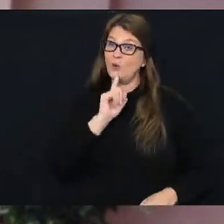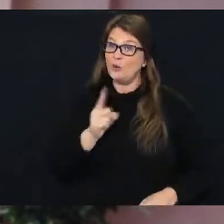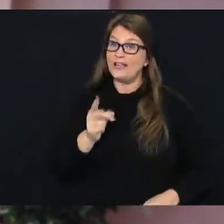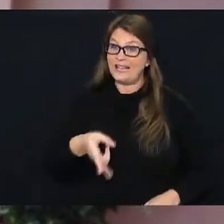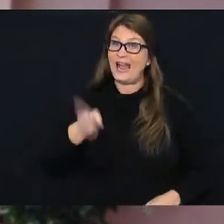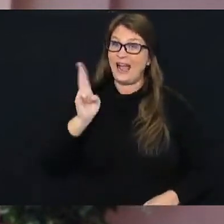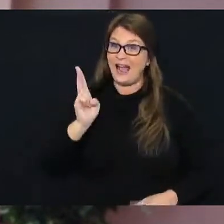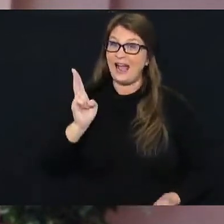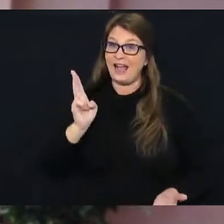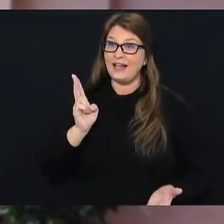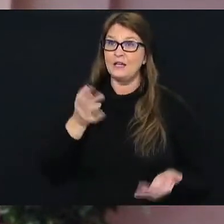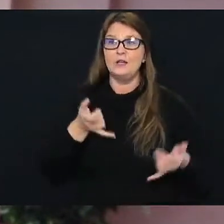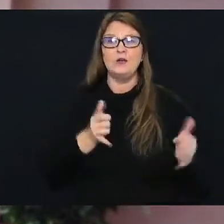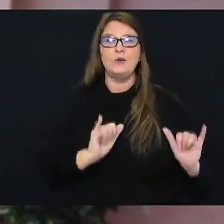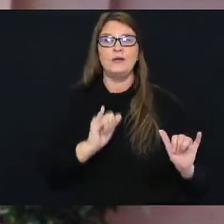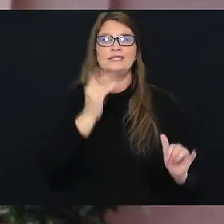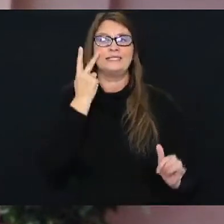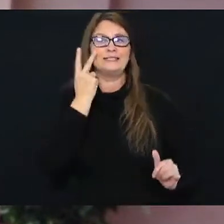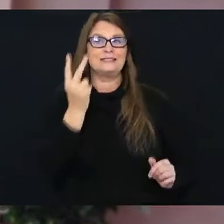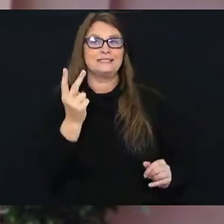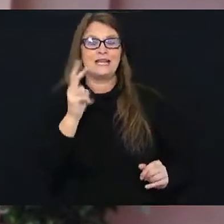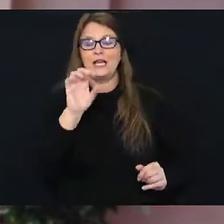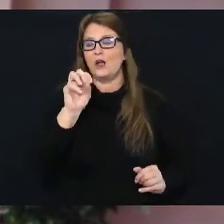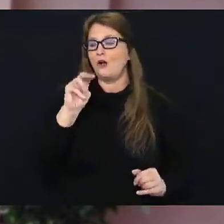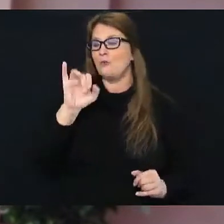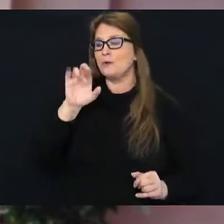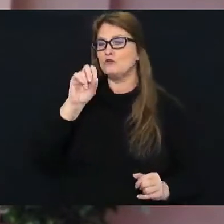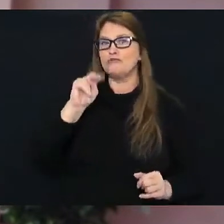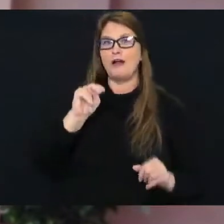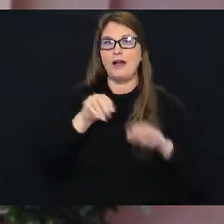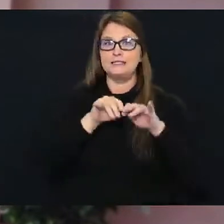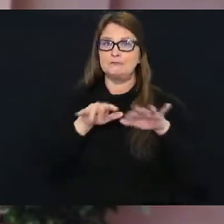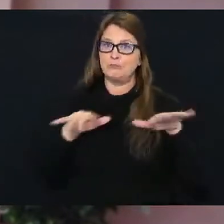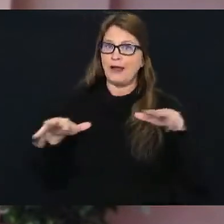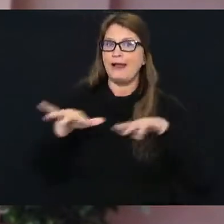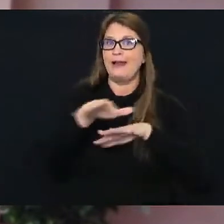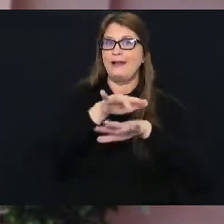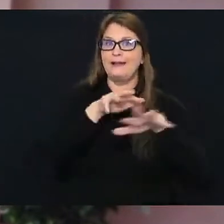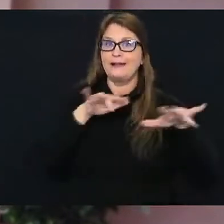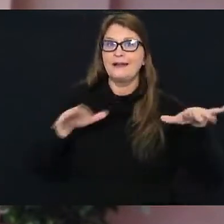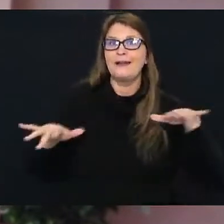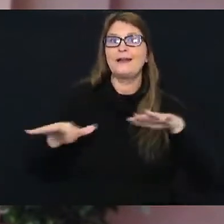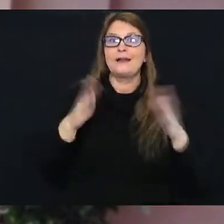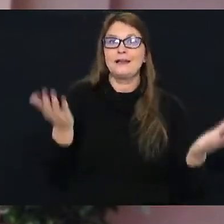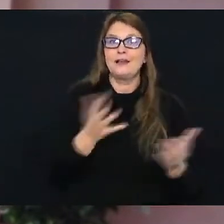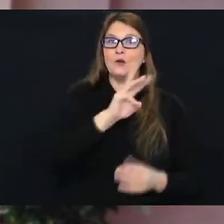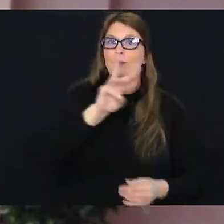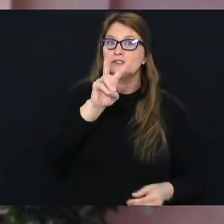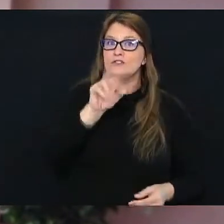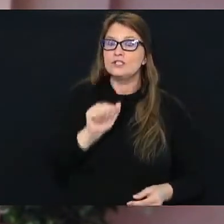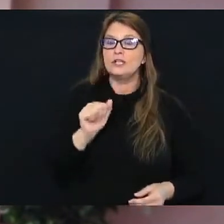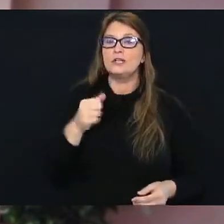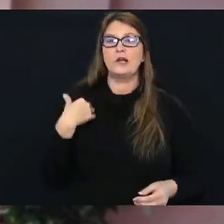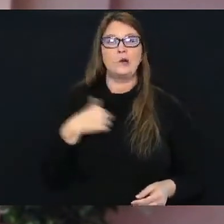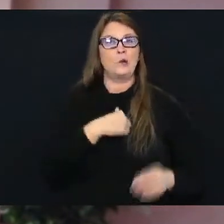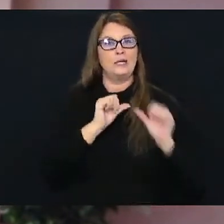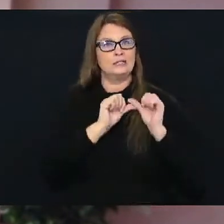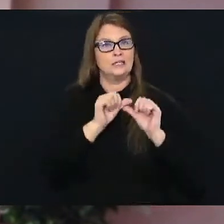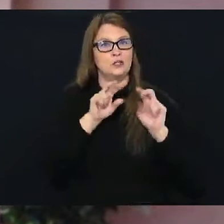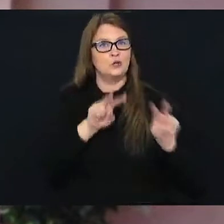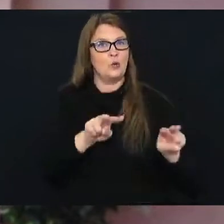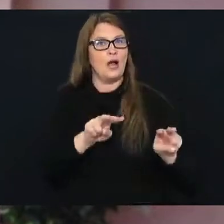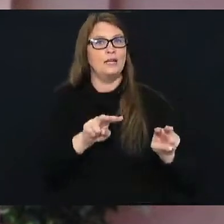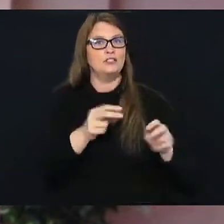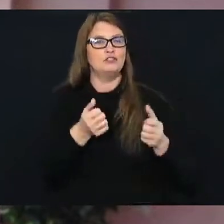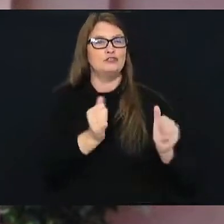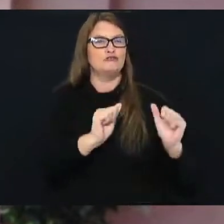So we still see that Omicron is spreading in West Virginia, and we will watch, as well as everybody else does, to